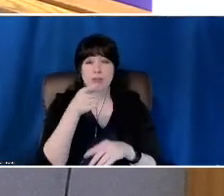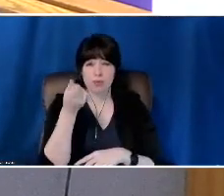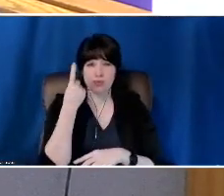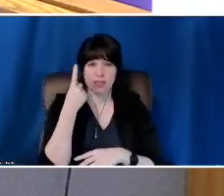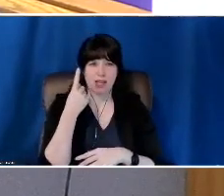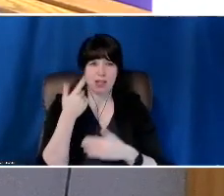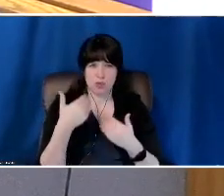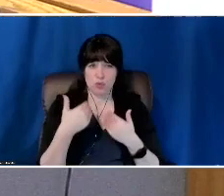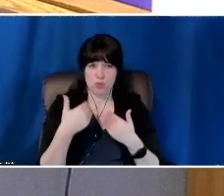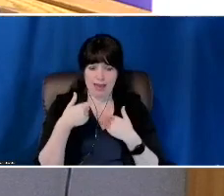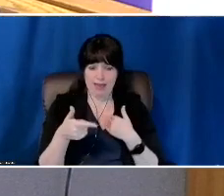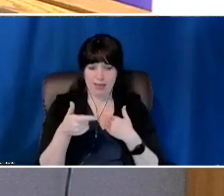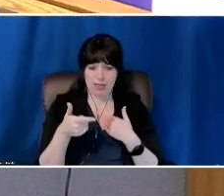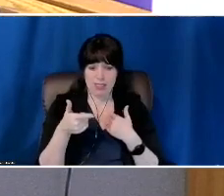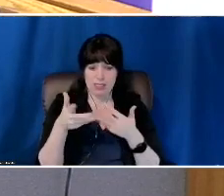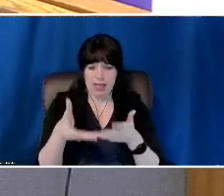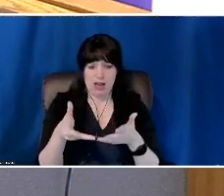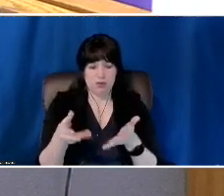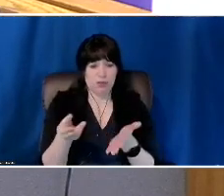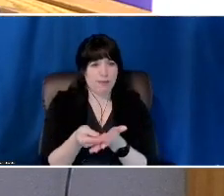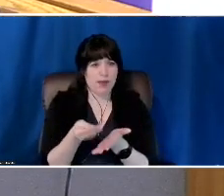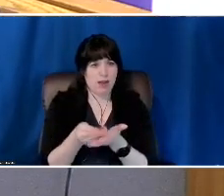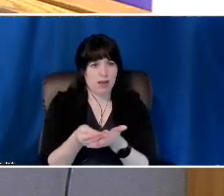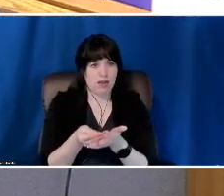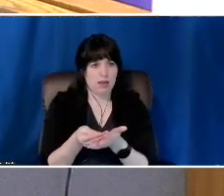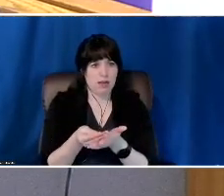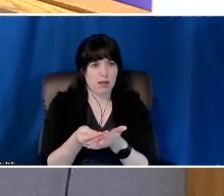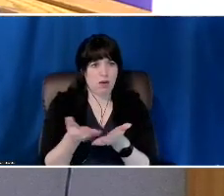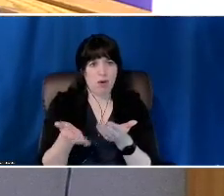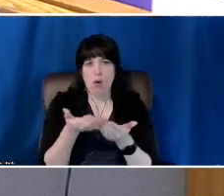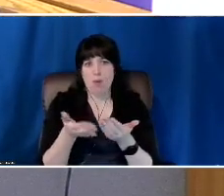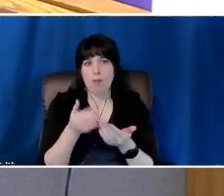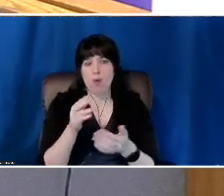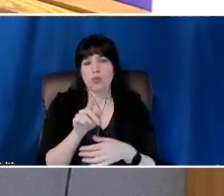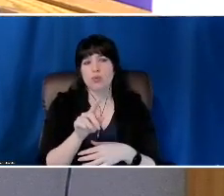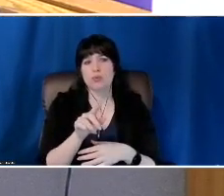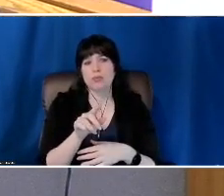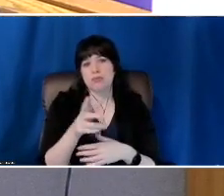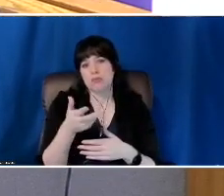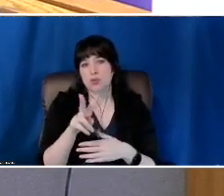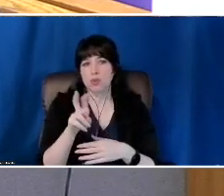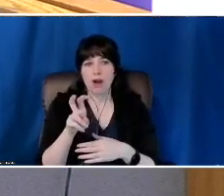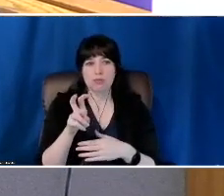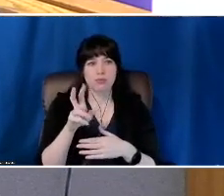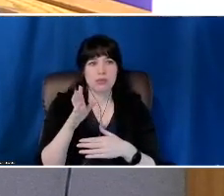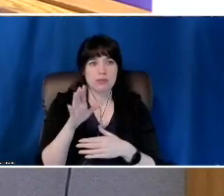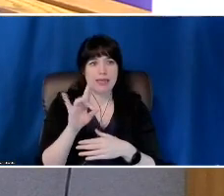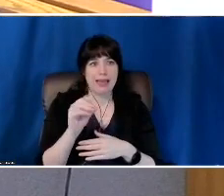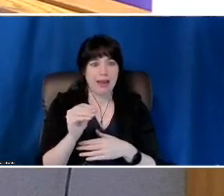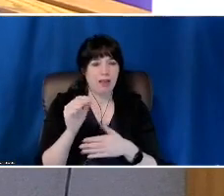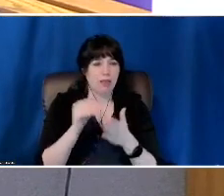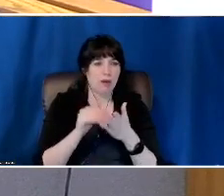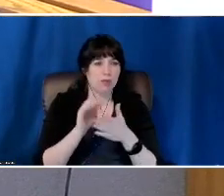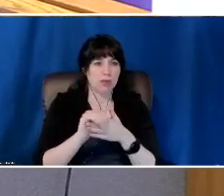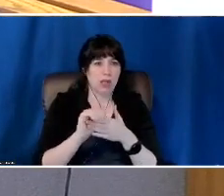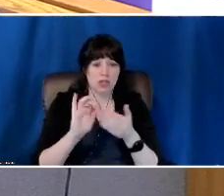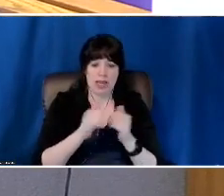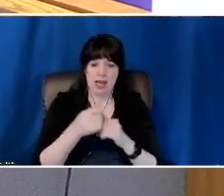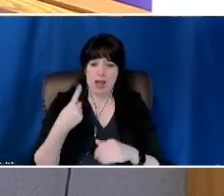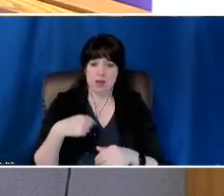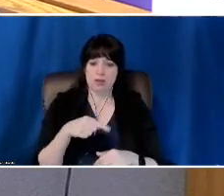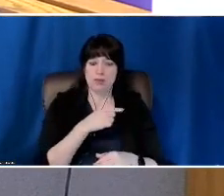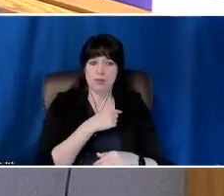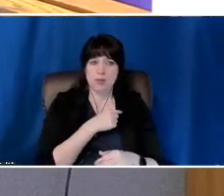this extra money, an extra almost $280,000, How did we arrive